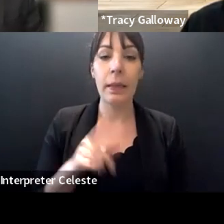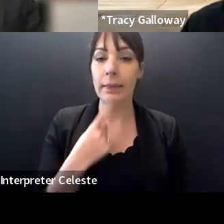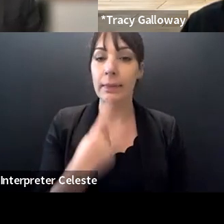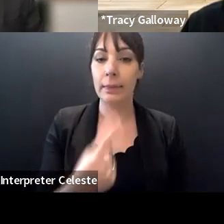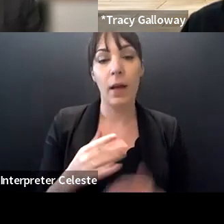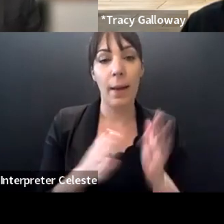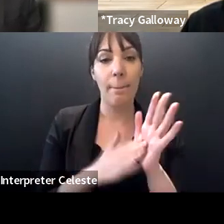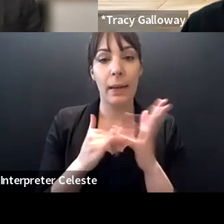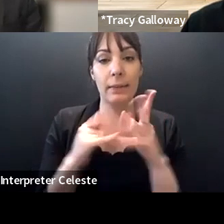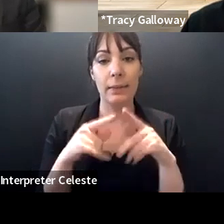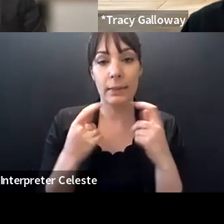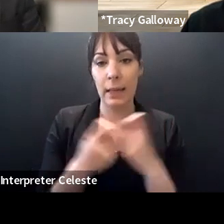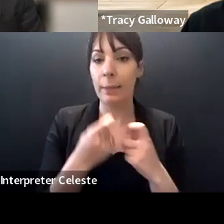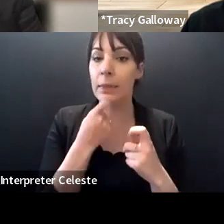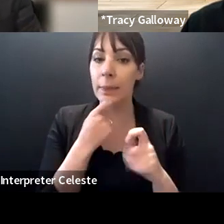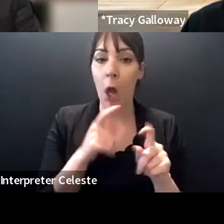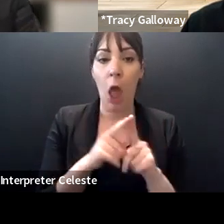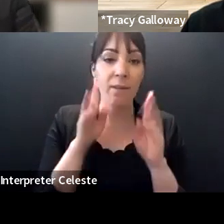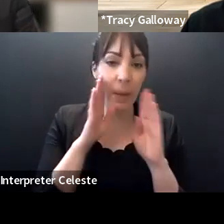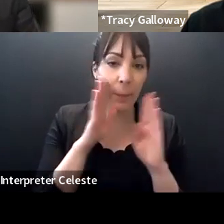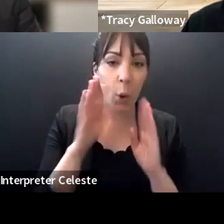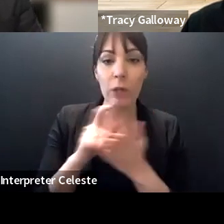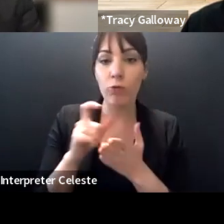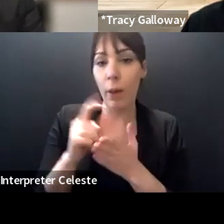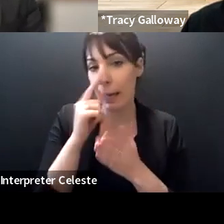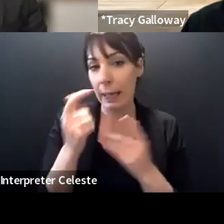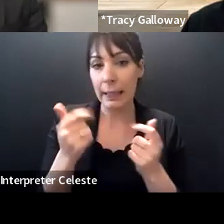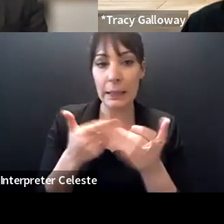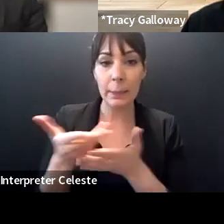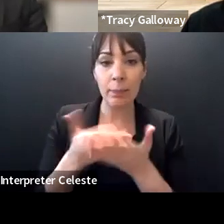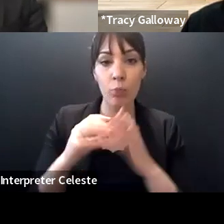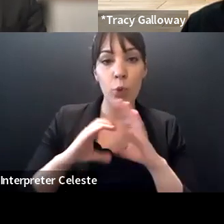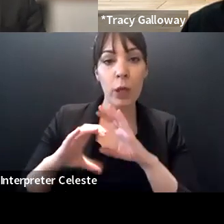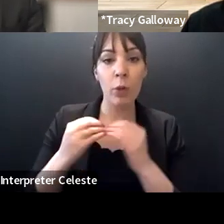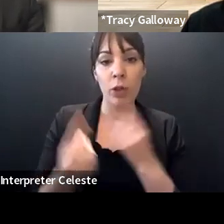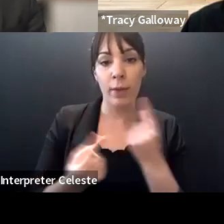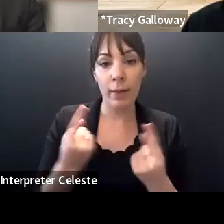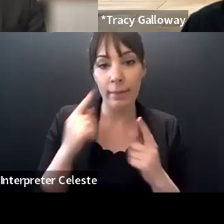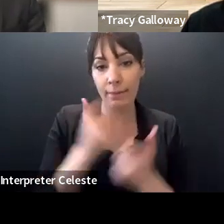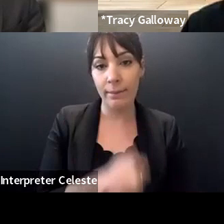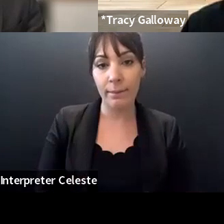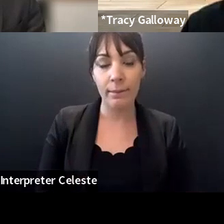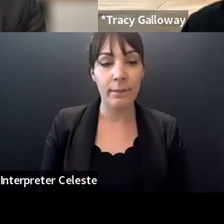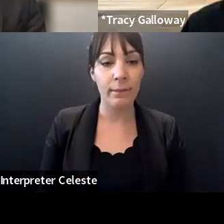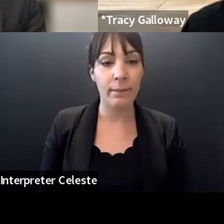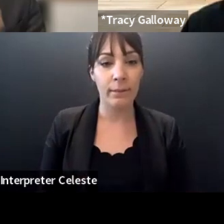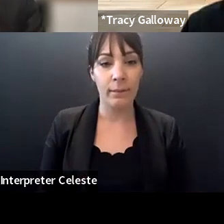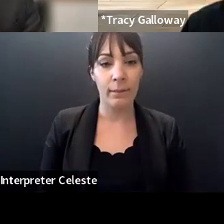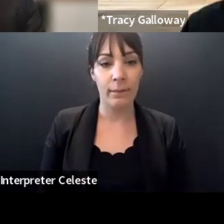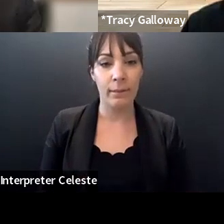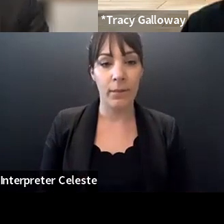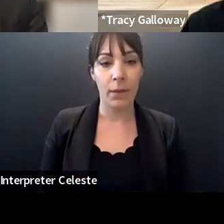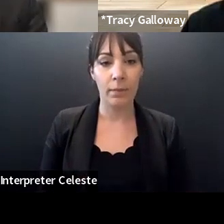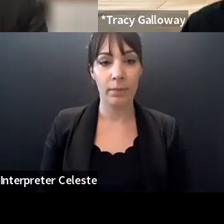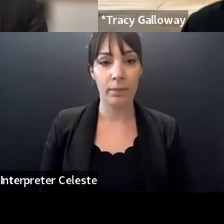can communicate with one another very quickly. And they really, really loved it, to the point where a lot of